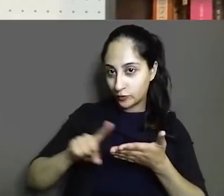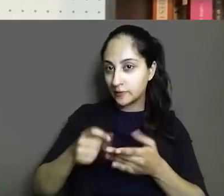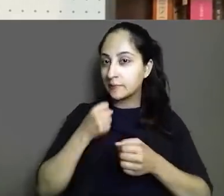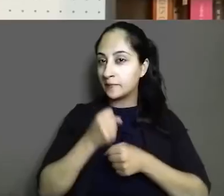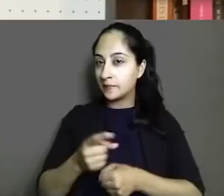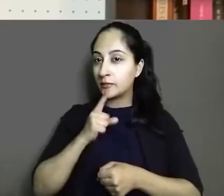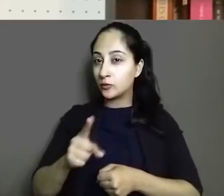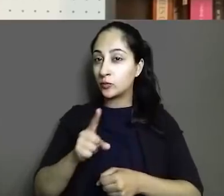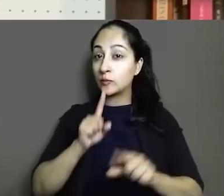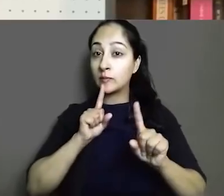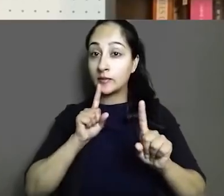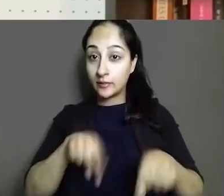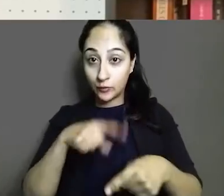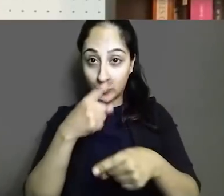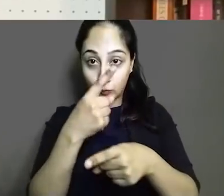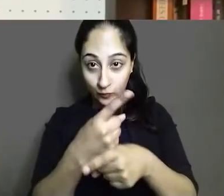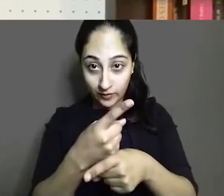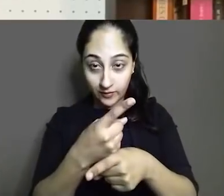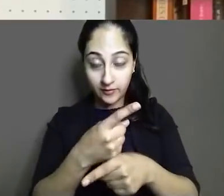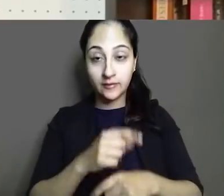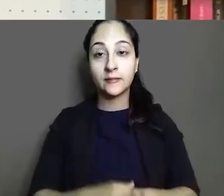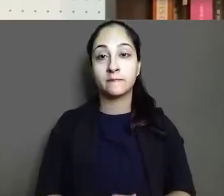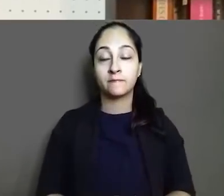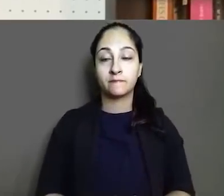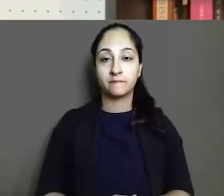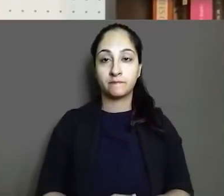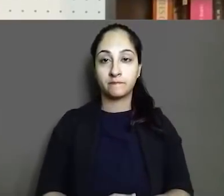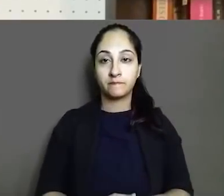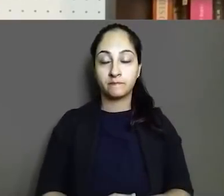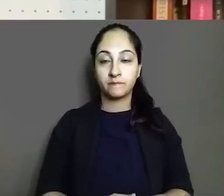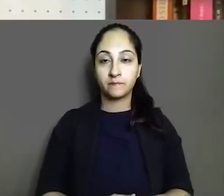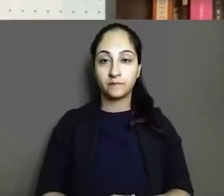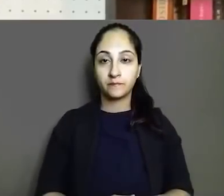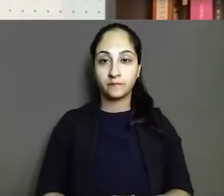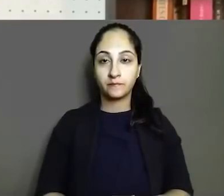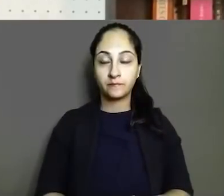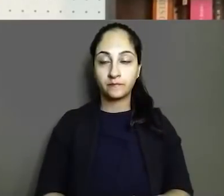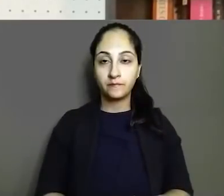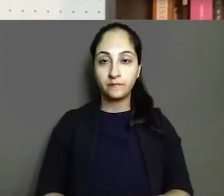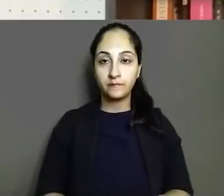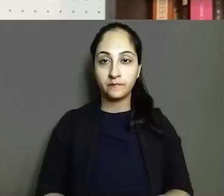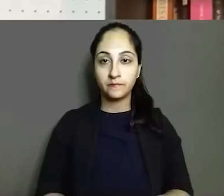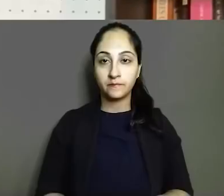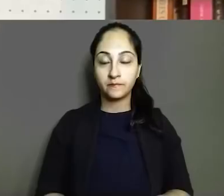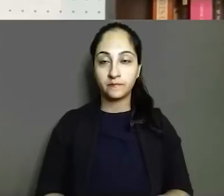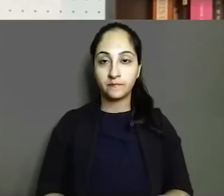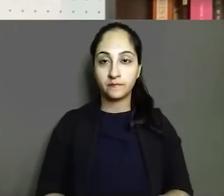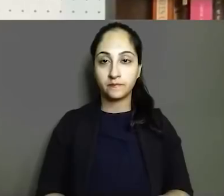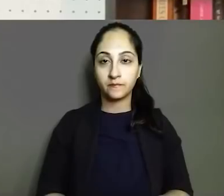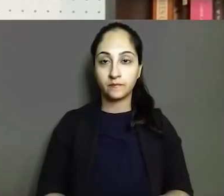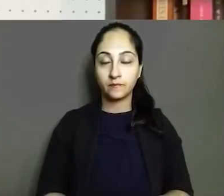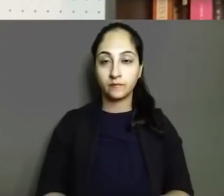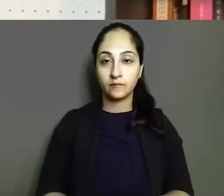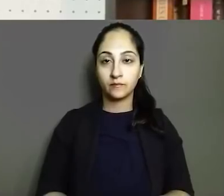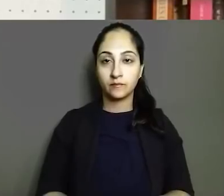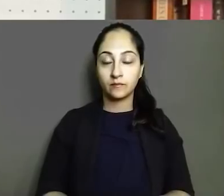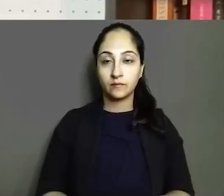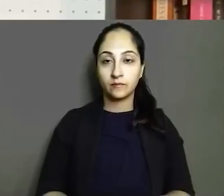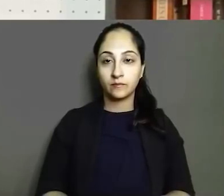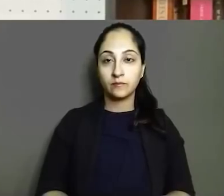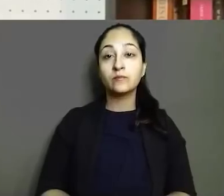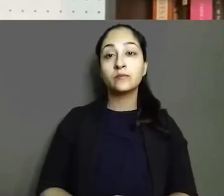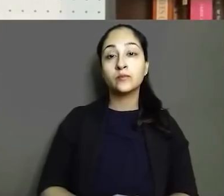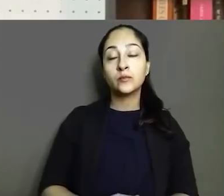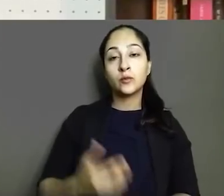have gone as far to say that this is halal. And one thing that one can look